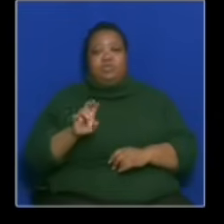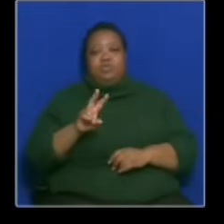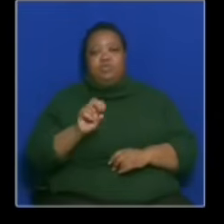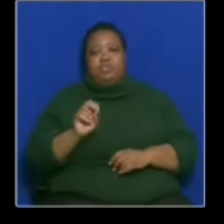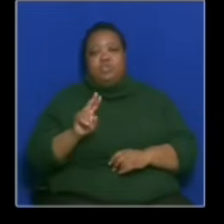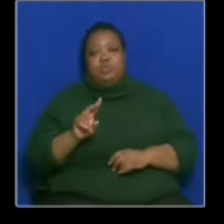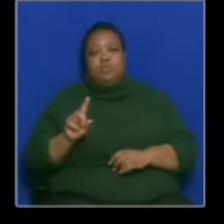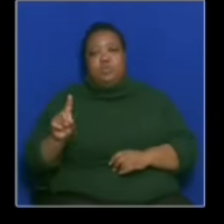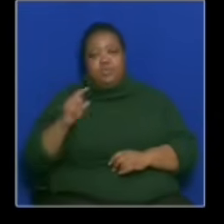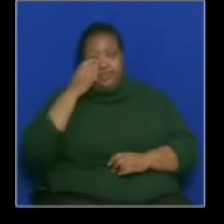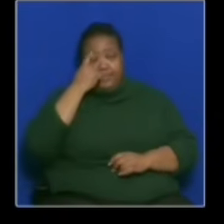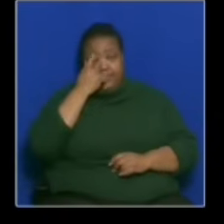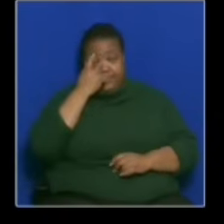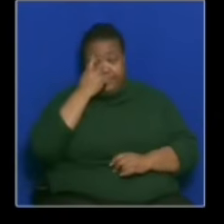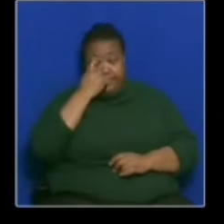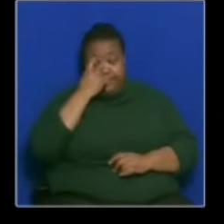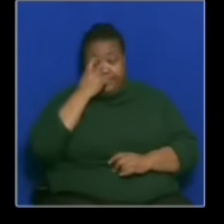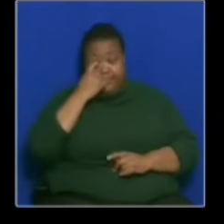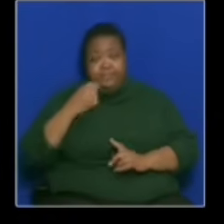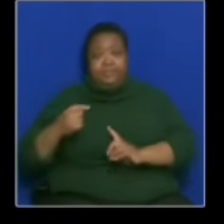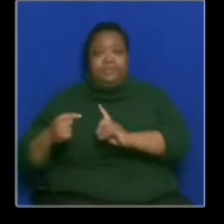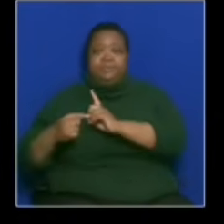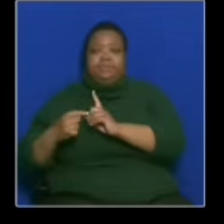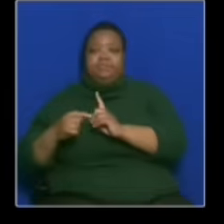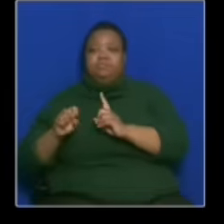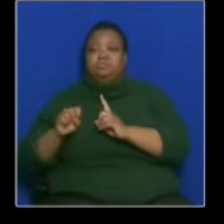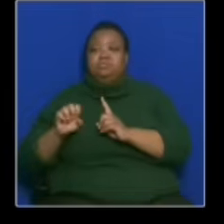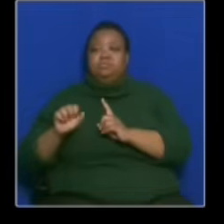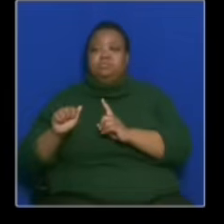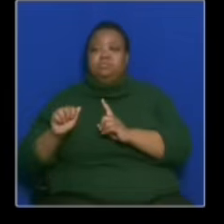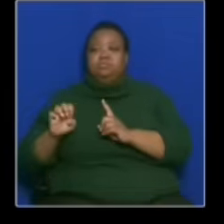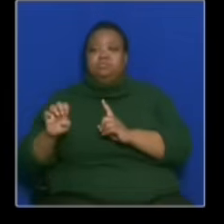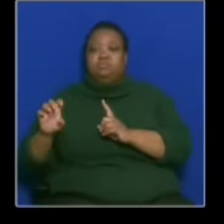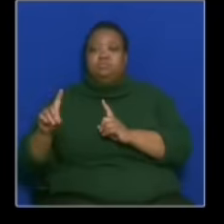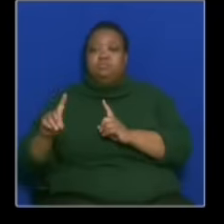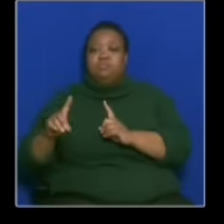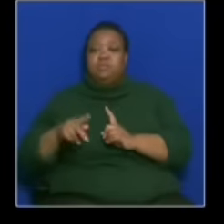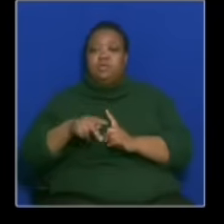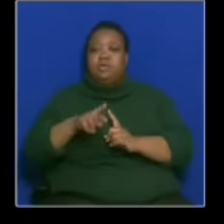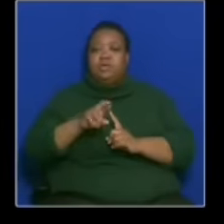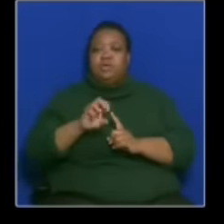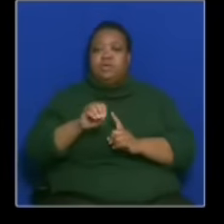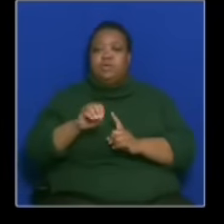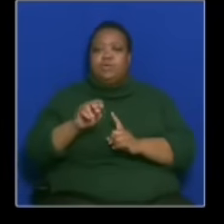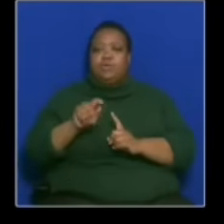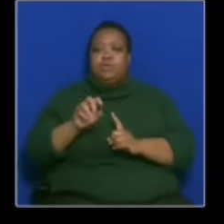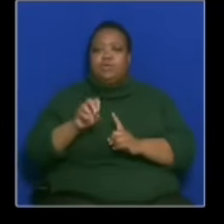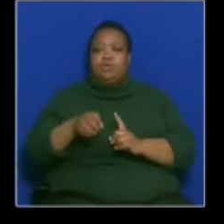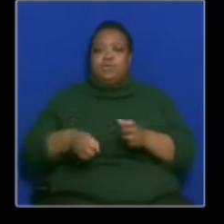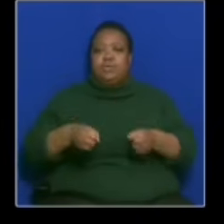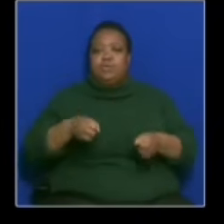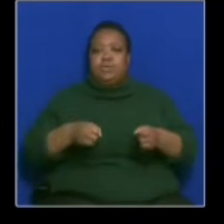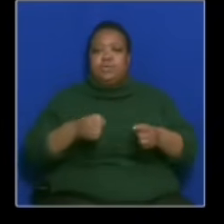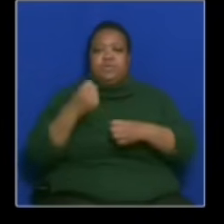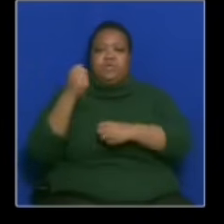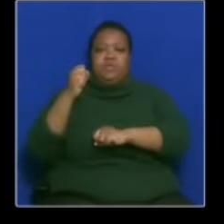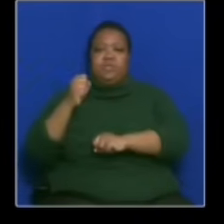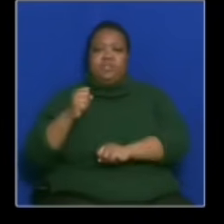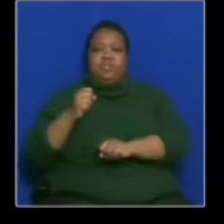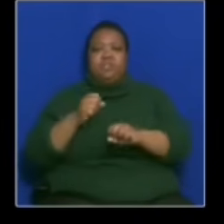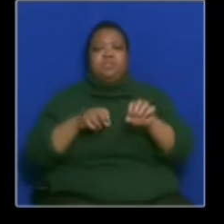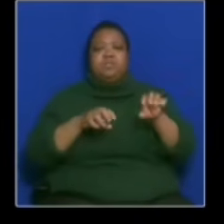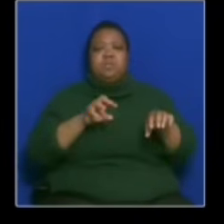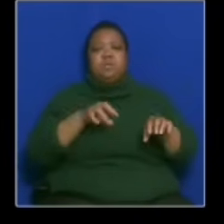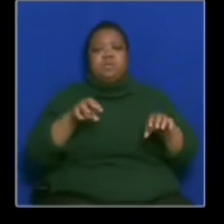where Mr. Sayed says, Pro-Tobacco, factories in Old Union Cotton Mills Factory, East London, they'll know, can't get it